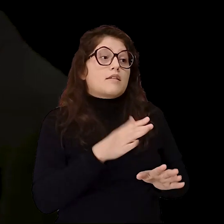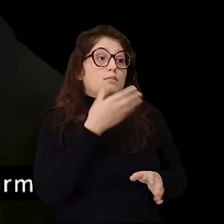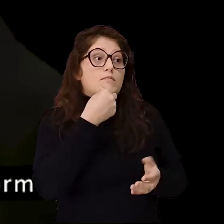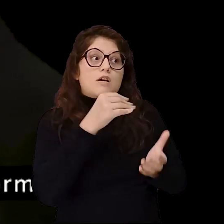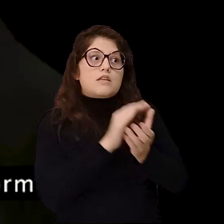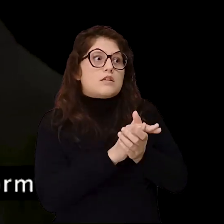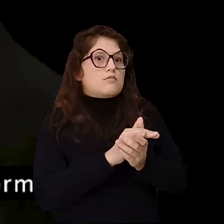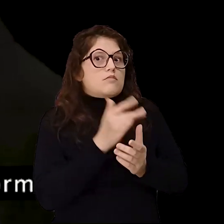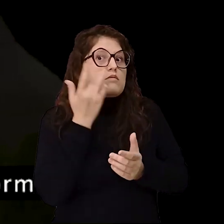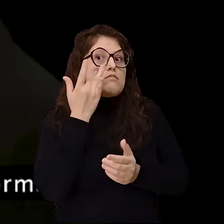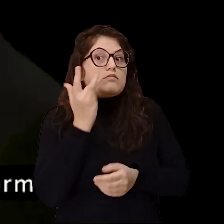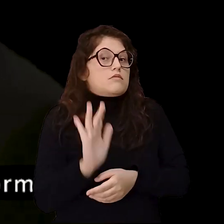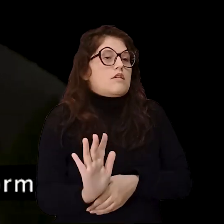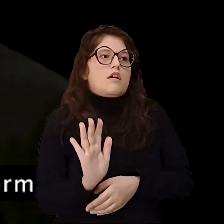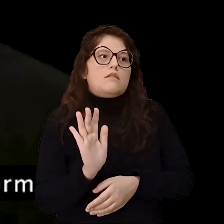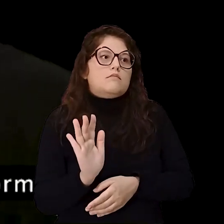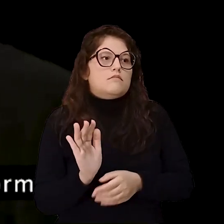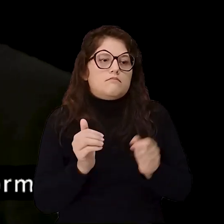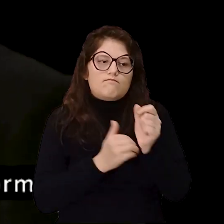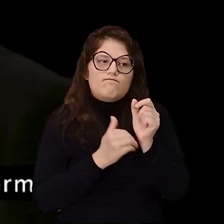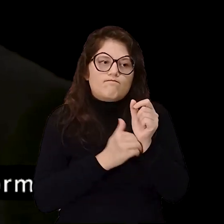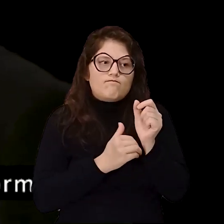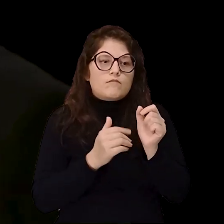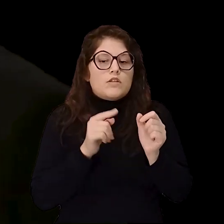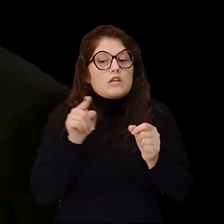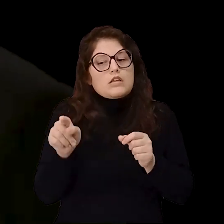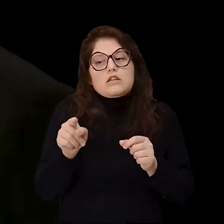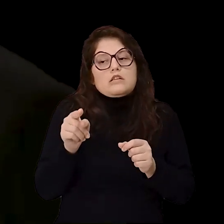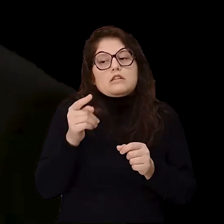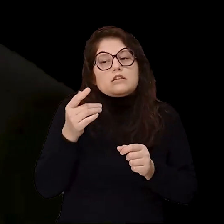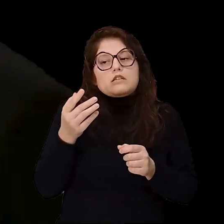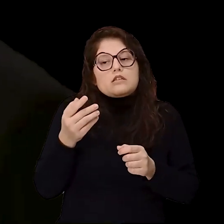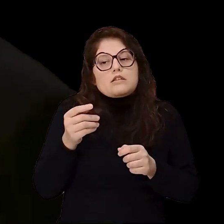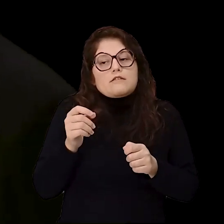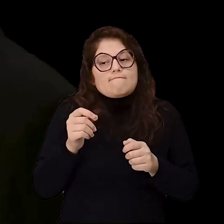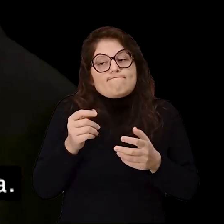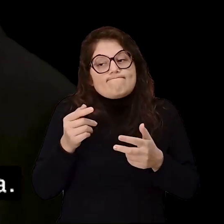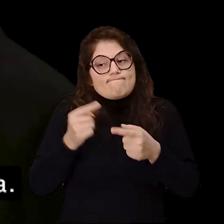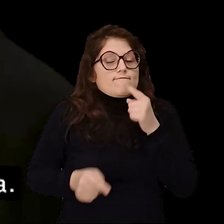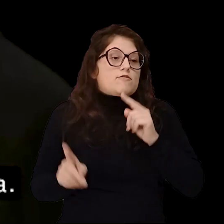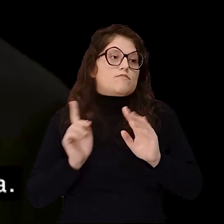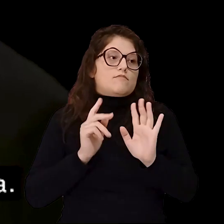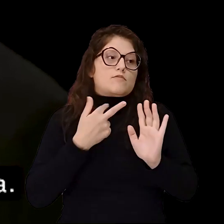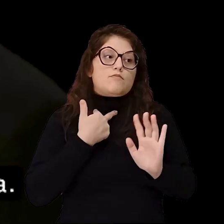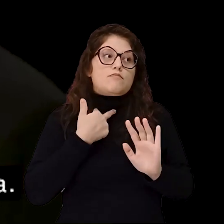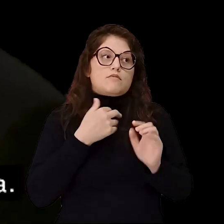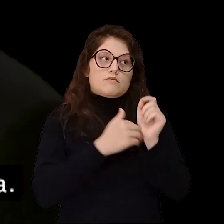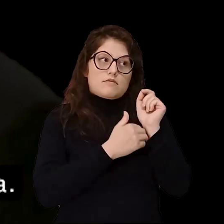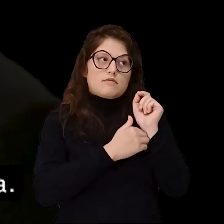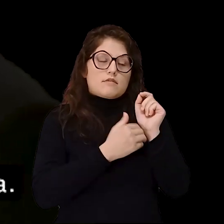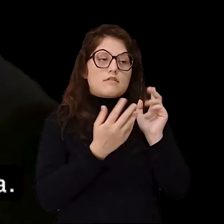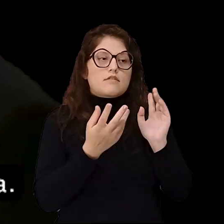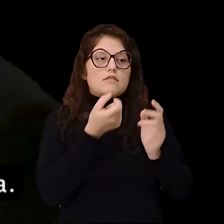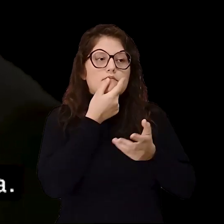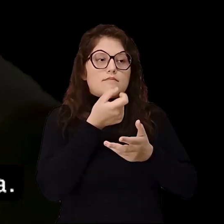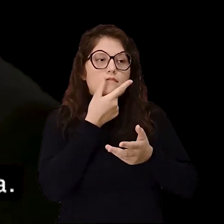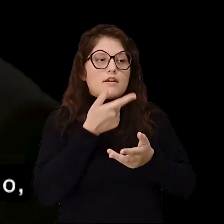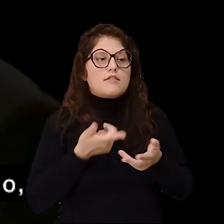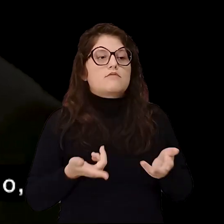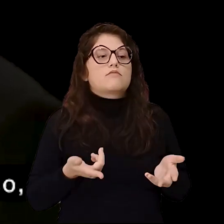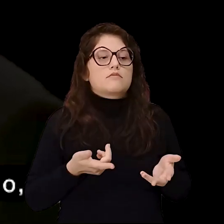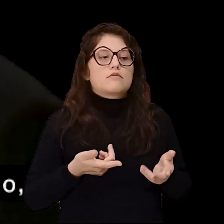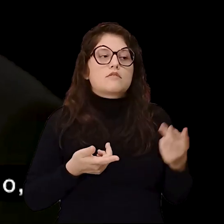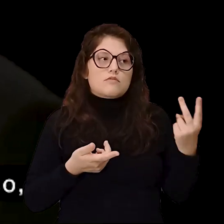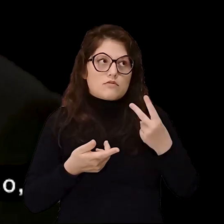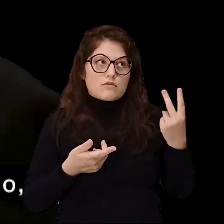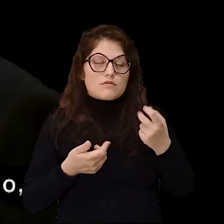what you think. And so I did my best to give her such advice as I could. And then she said, you know, my husband would never understand this.